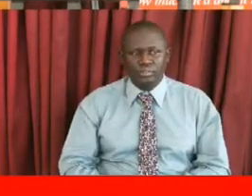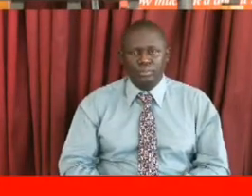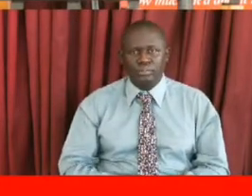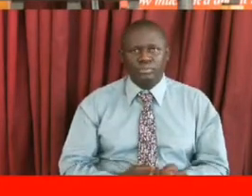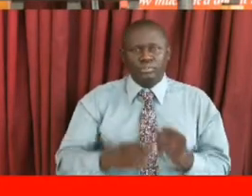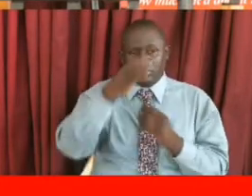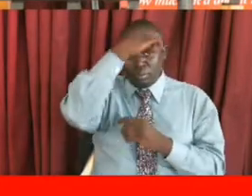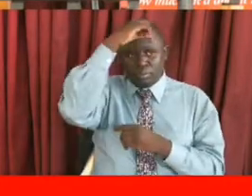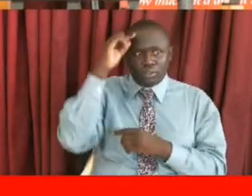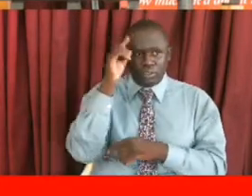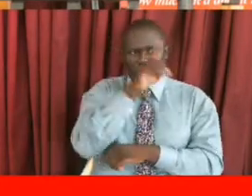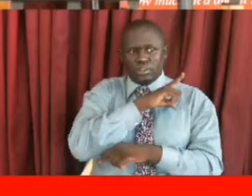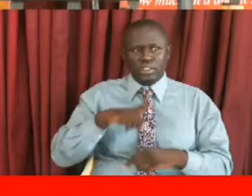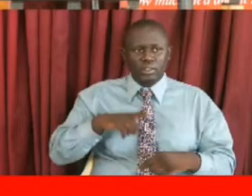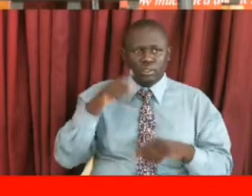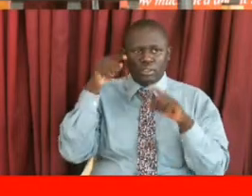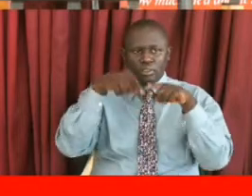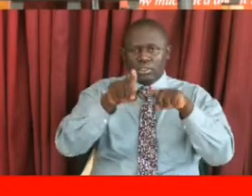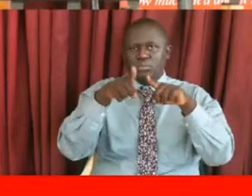because the Lord